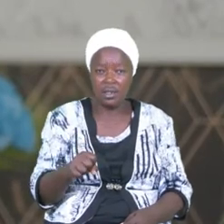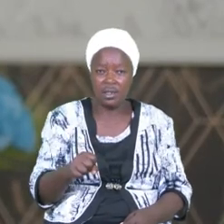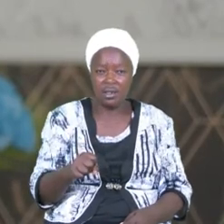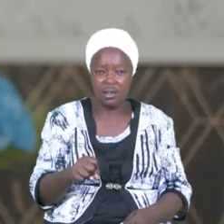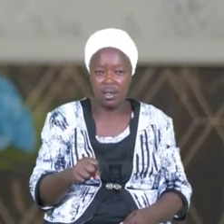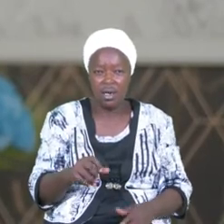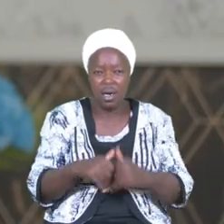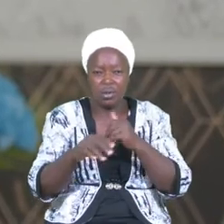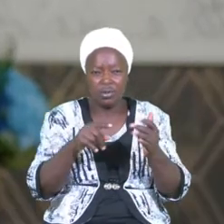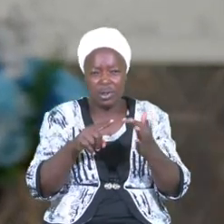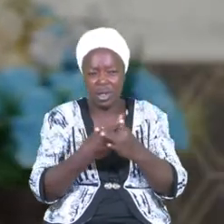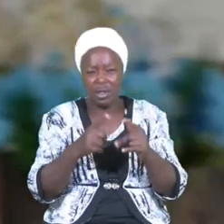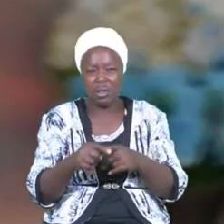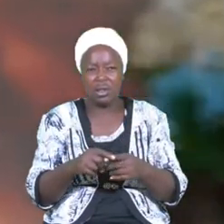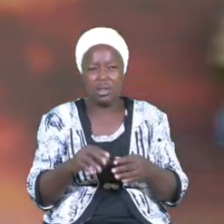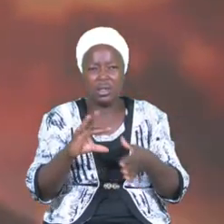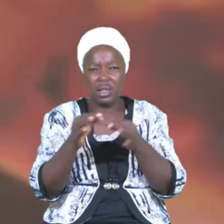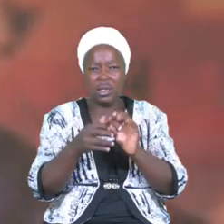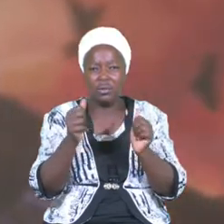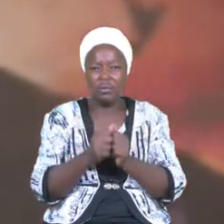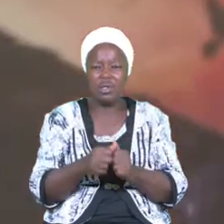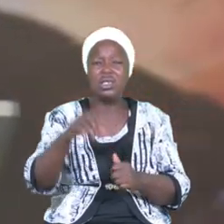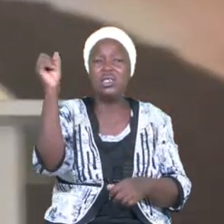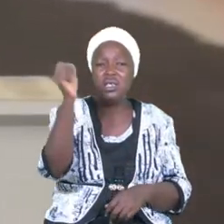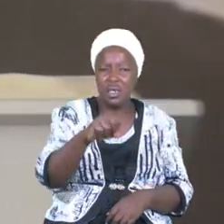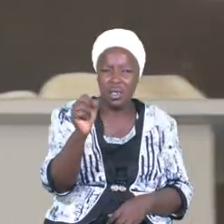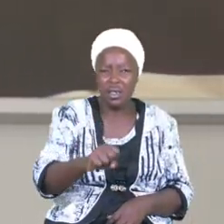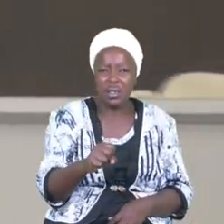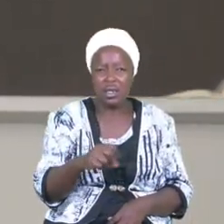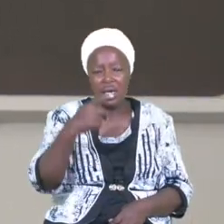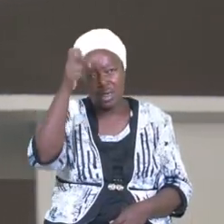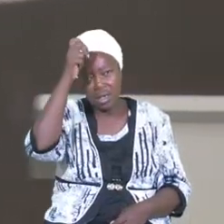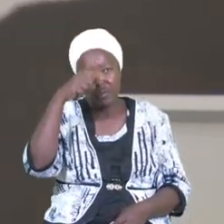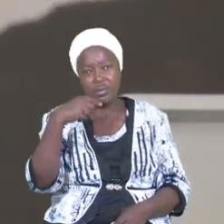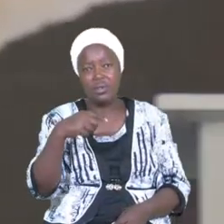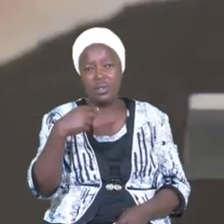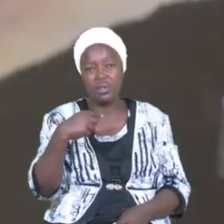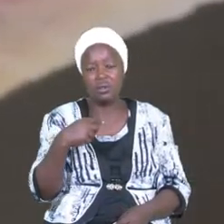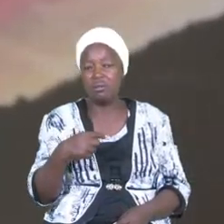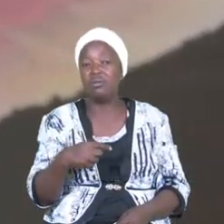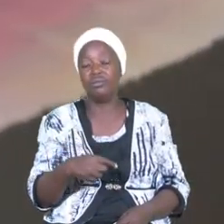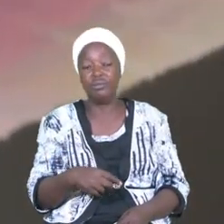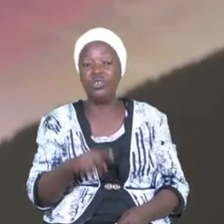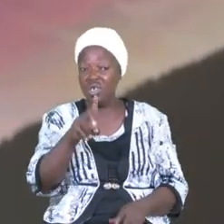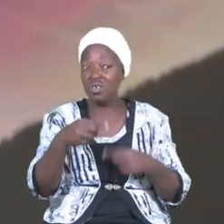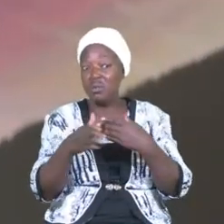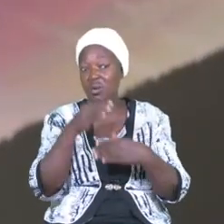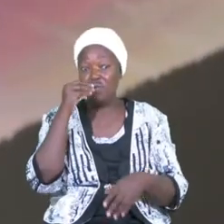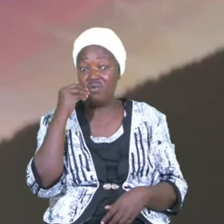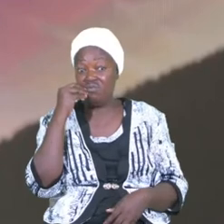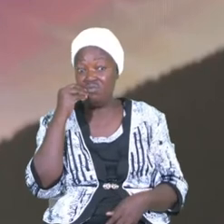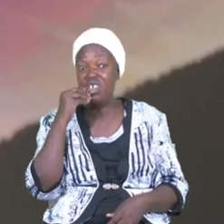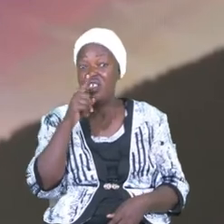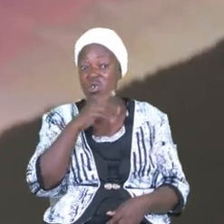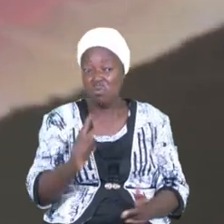with nay? The devil is trying to say, you're going back home. They are going to meet